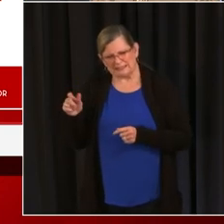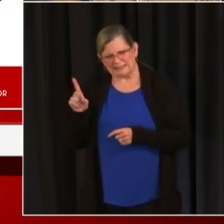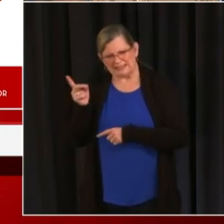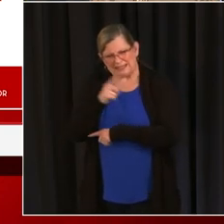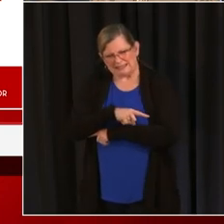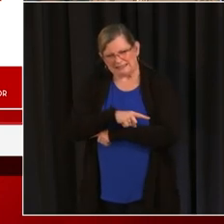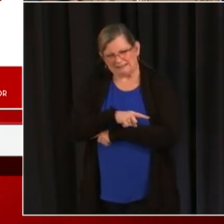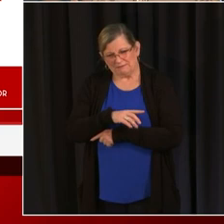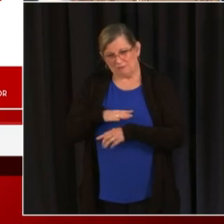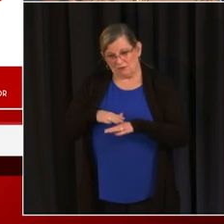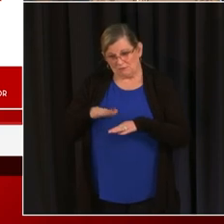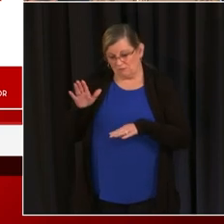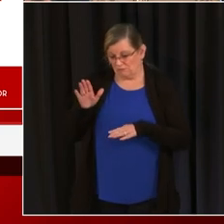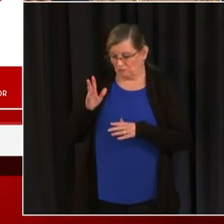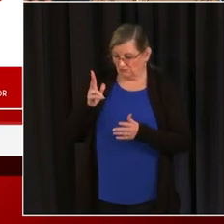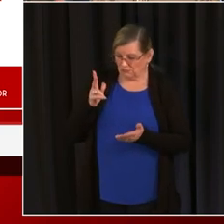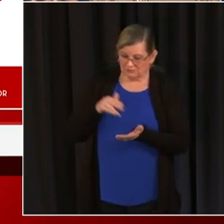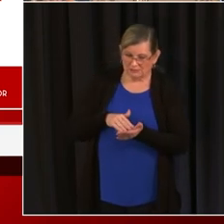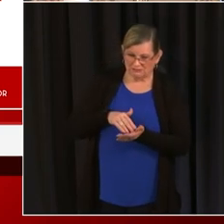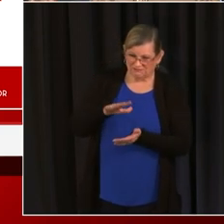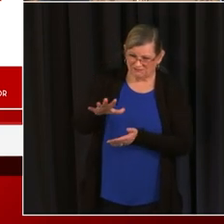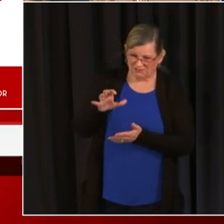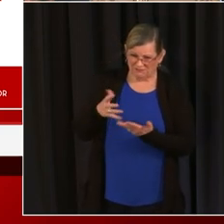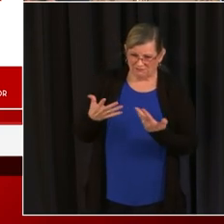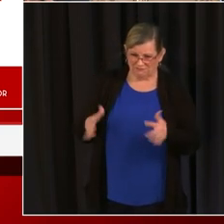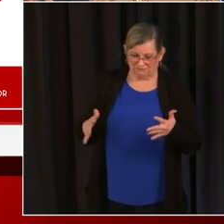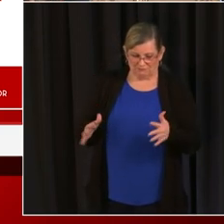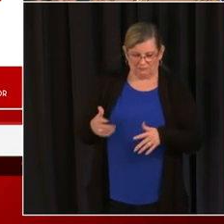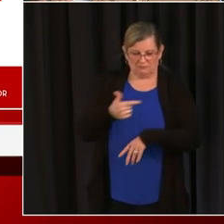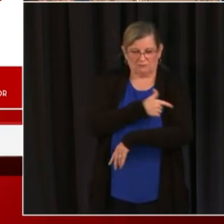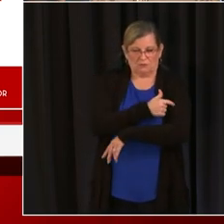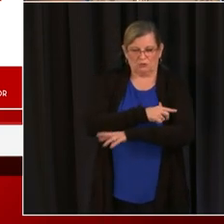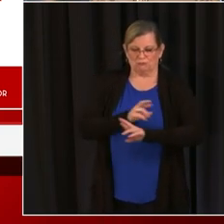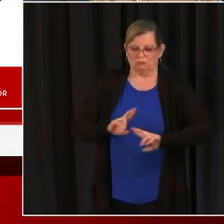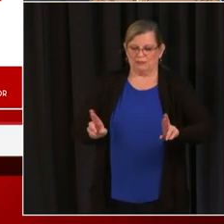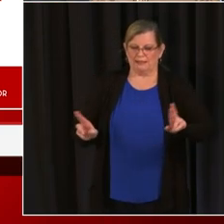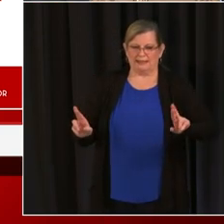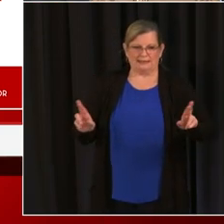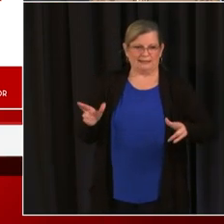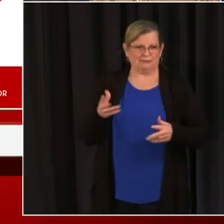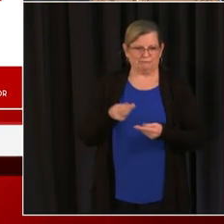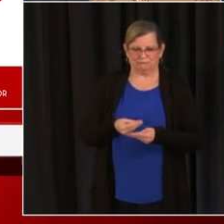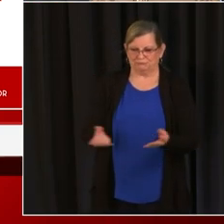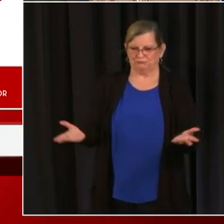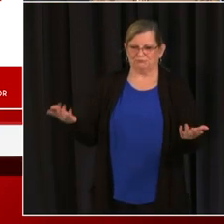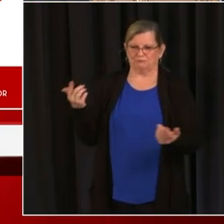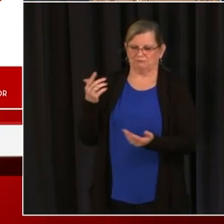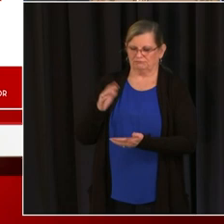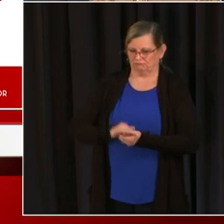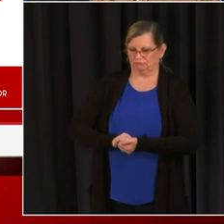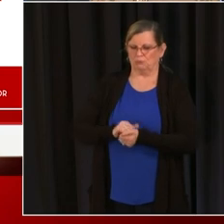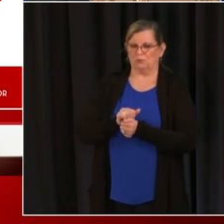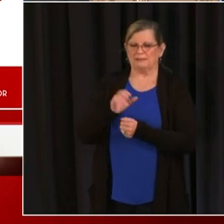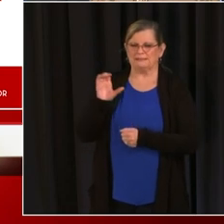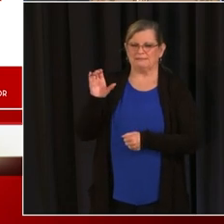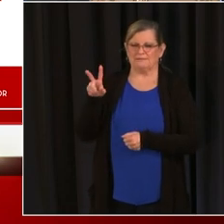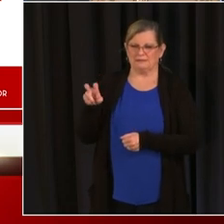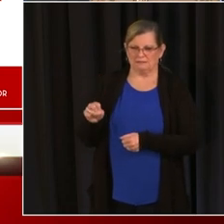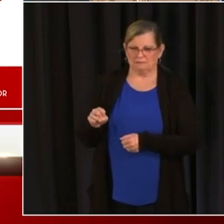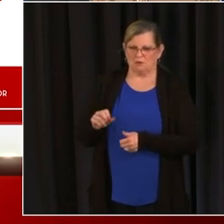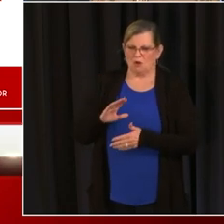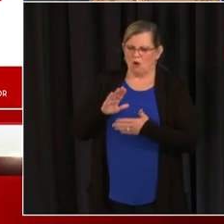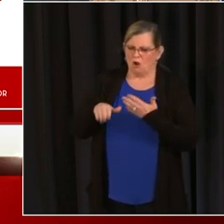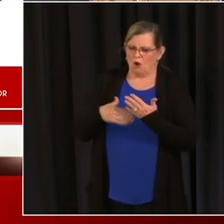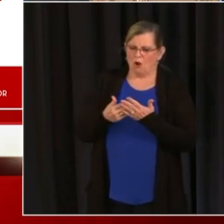over 3,500 doses will be made available through this partnership. Let me remind all workers